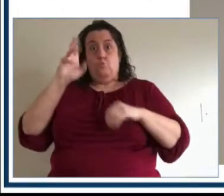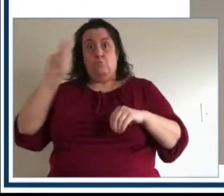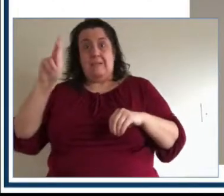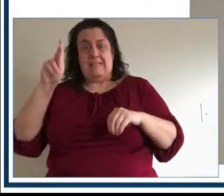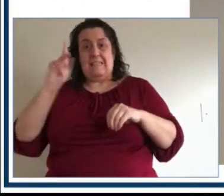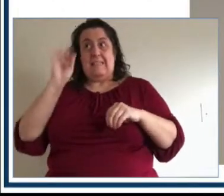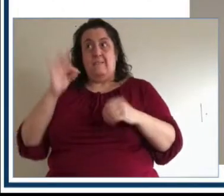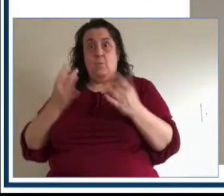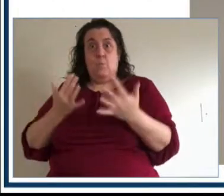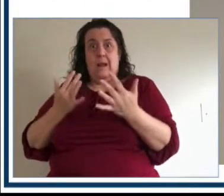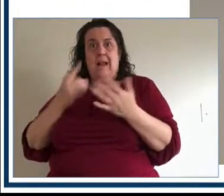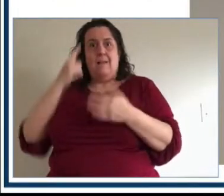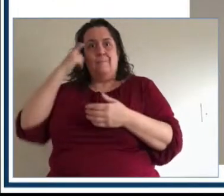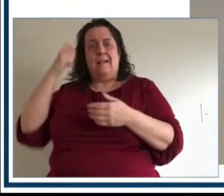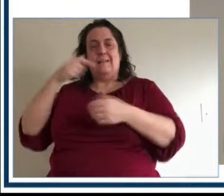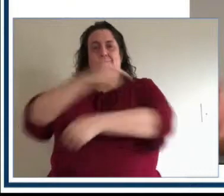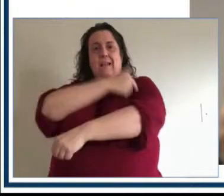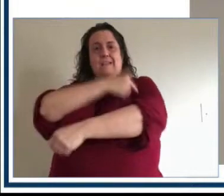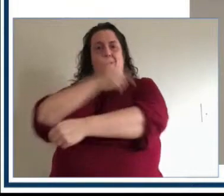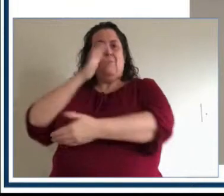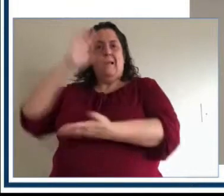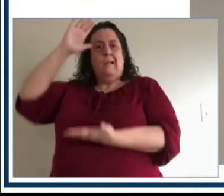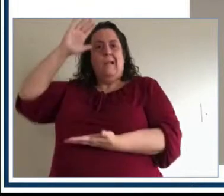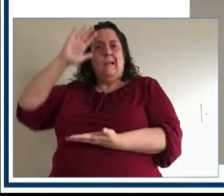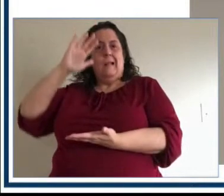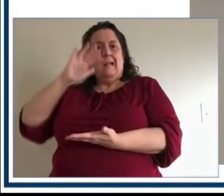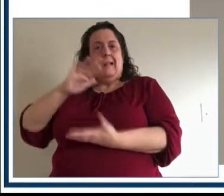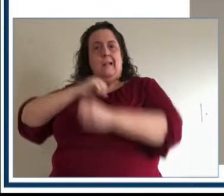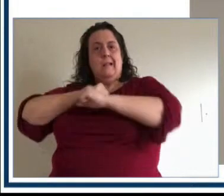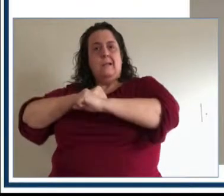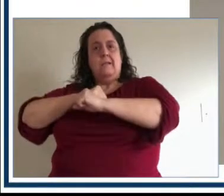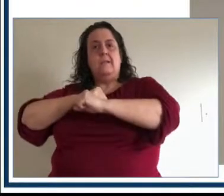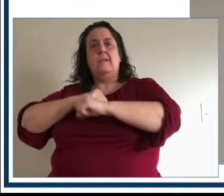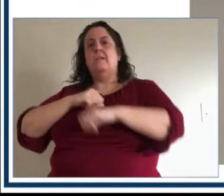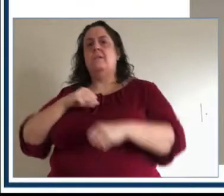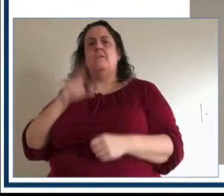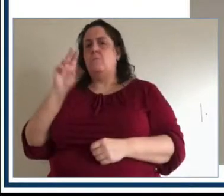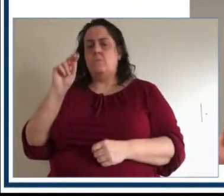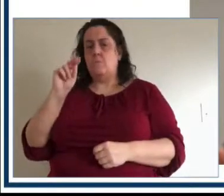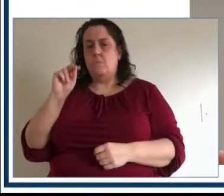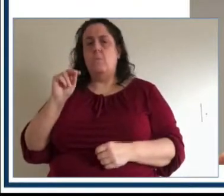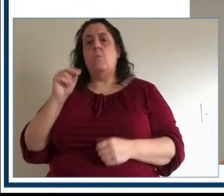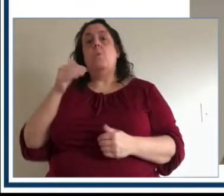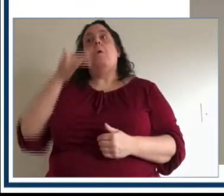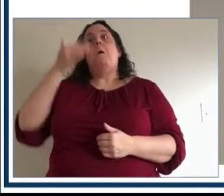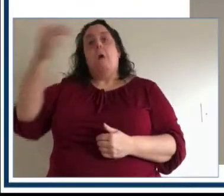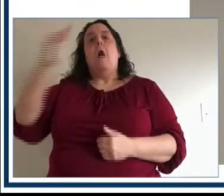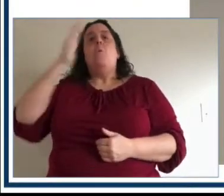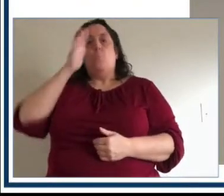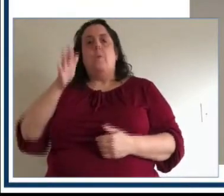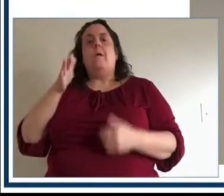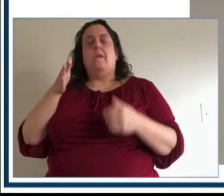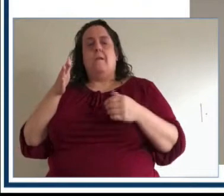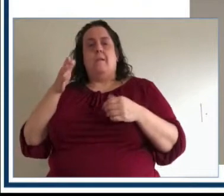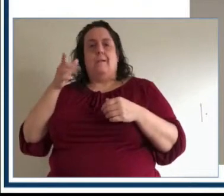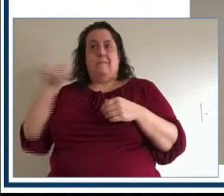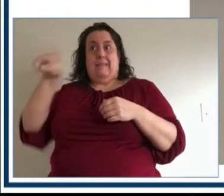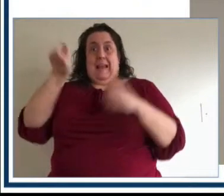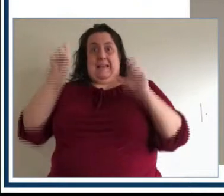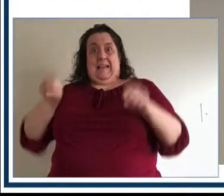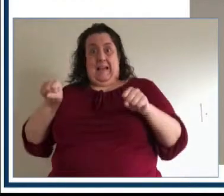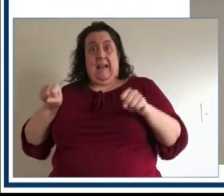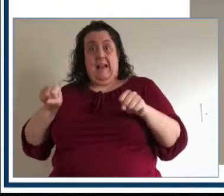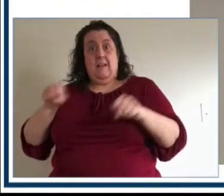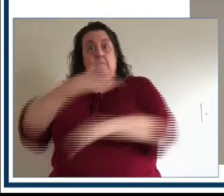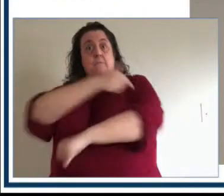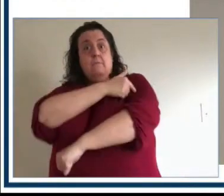immunity. Ultimately, they're going to be eligible for a booster dose, but right now we need to focus our efforts, as I said,